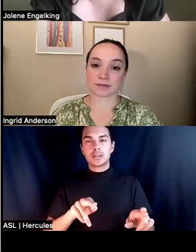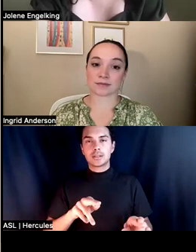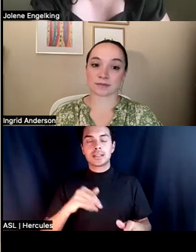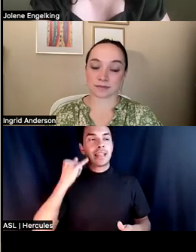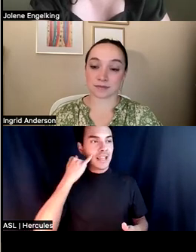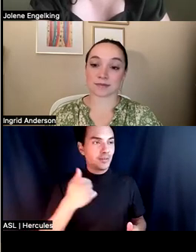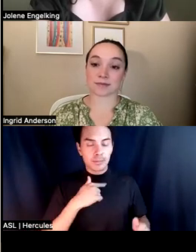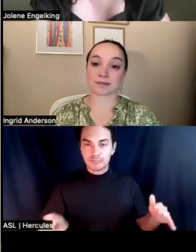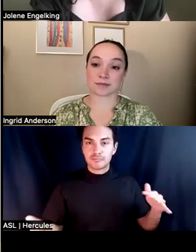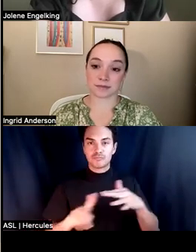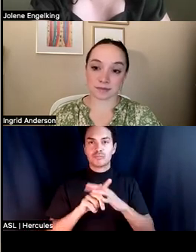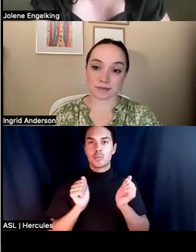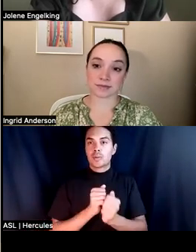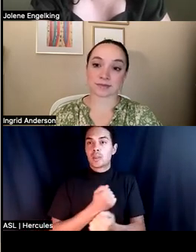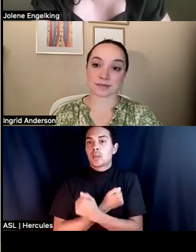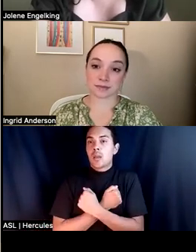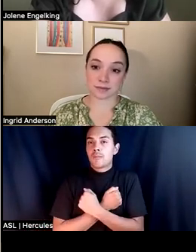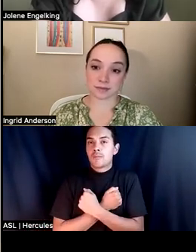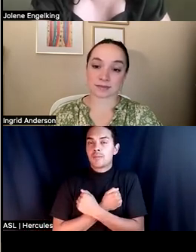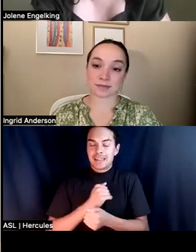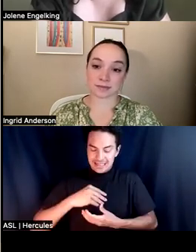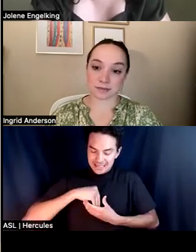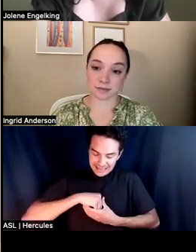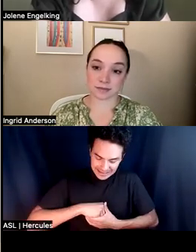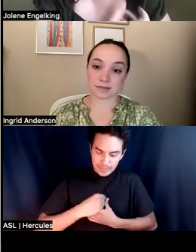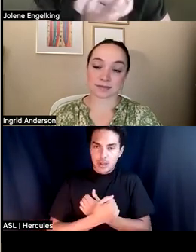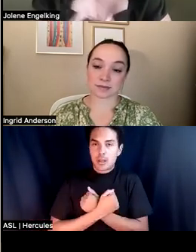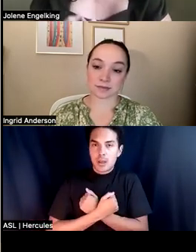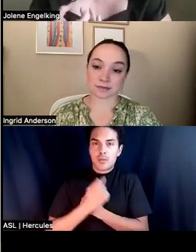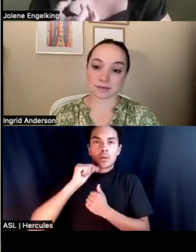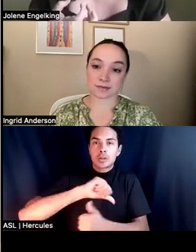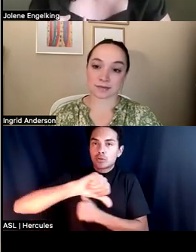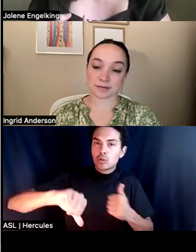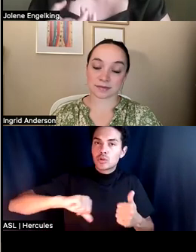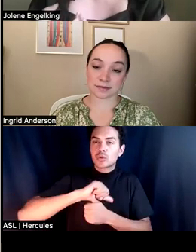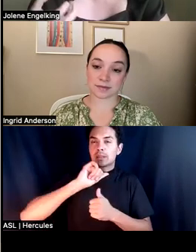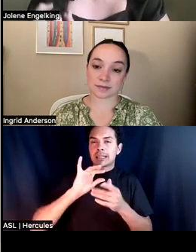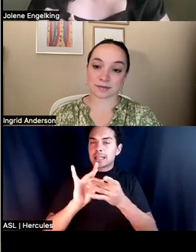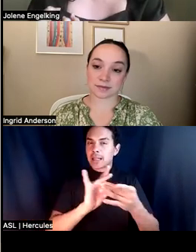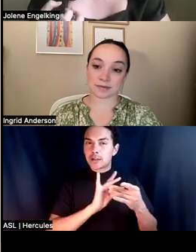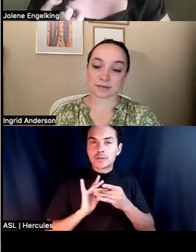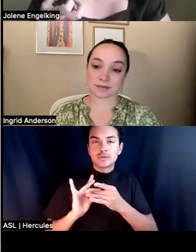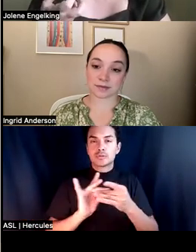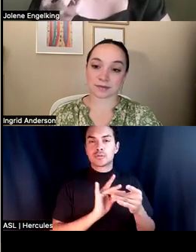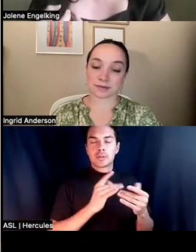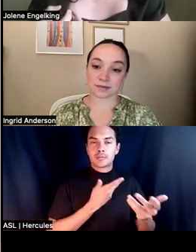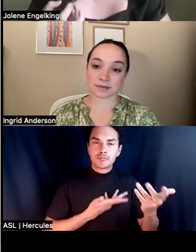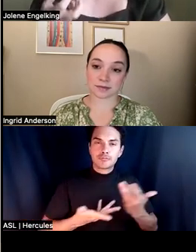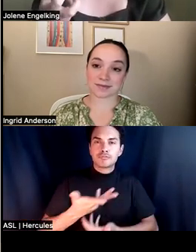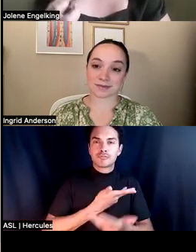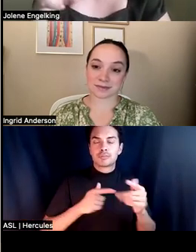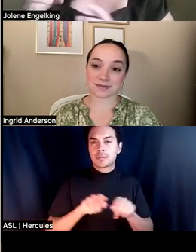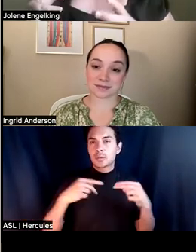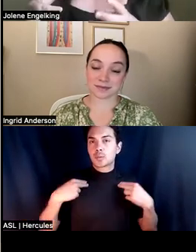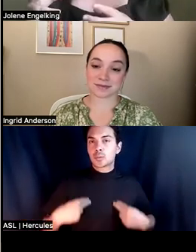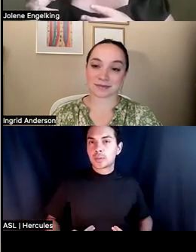love? And that is both that deep innate love that we have for each other, that connection that exists between us as humans, that kind